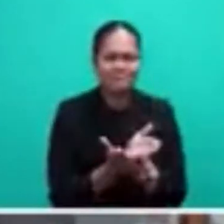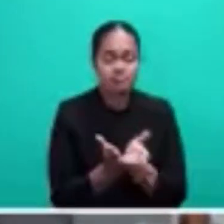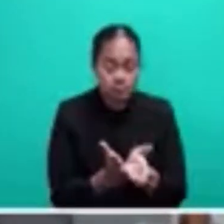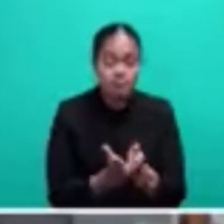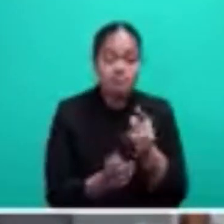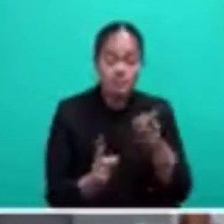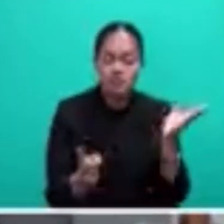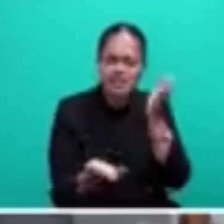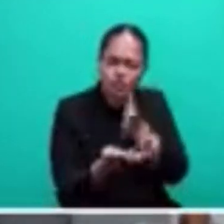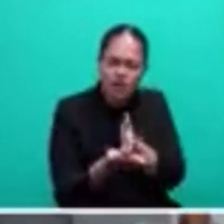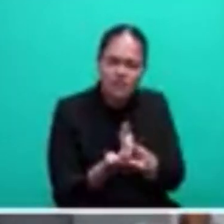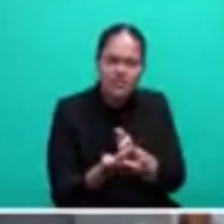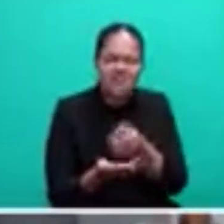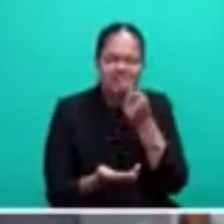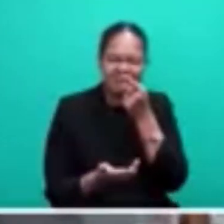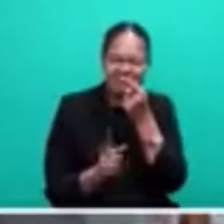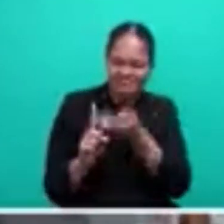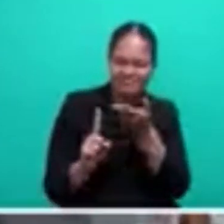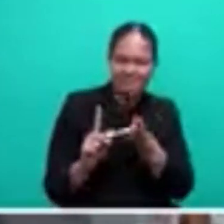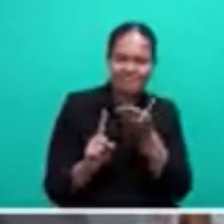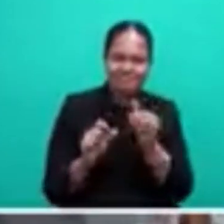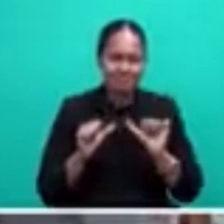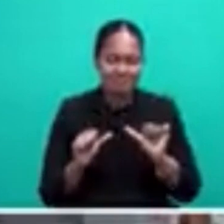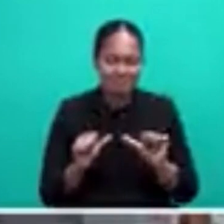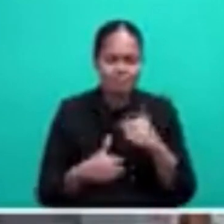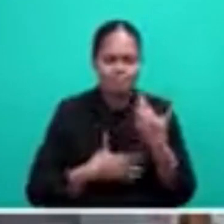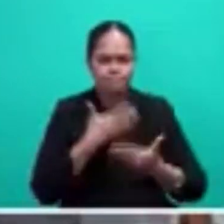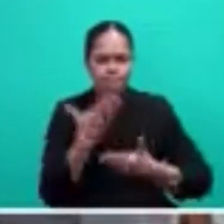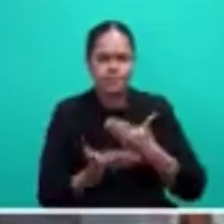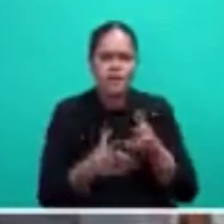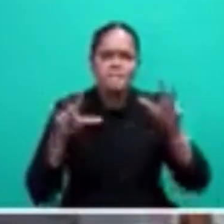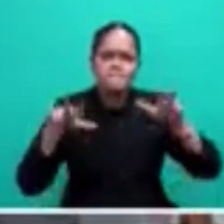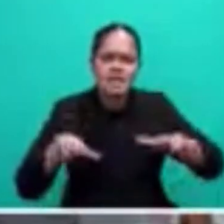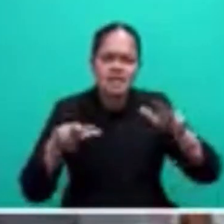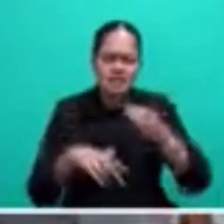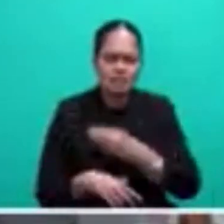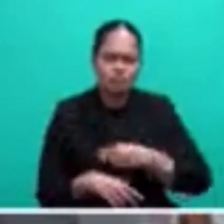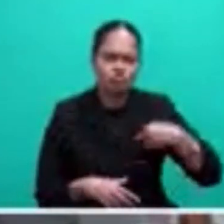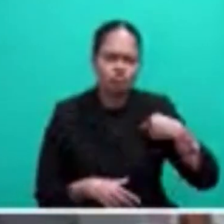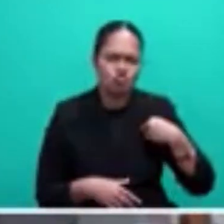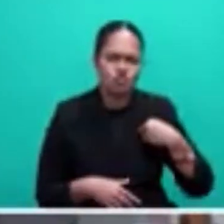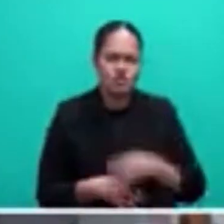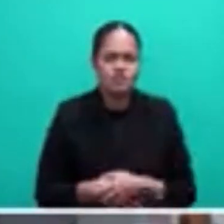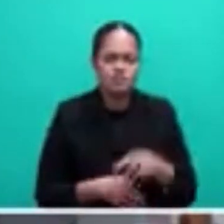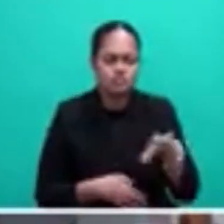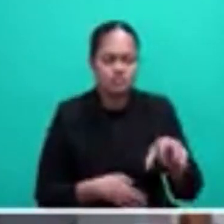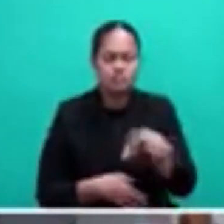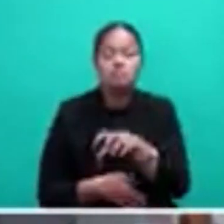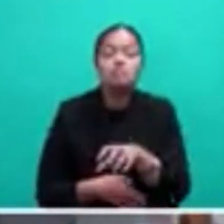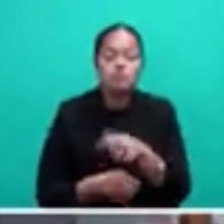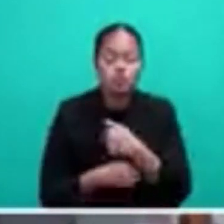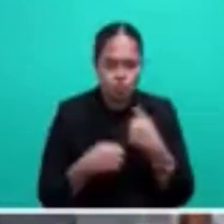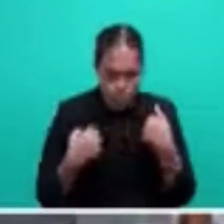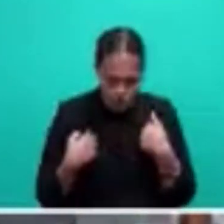directive, highlighted by His Excellency, profoundly aligns with the mandate of our ministry, Honourable Speaker. We are